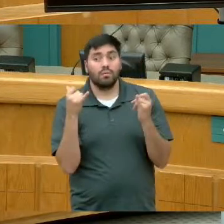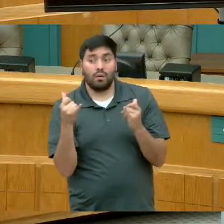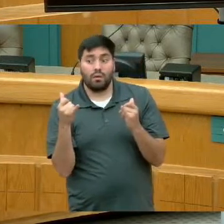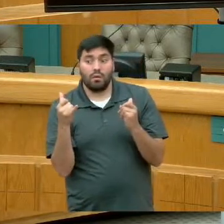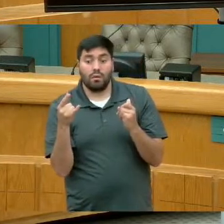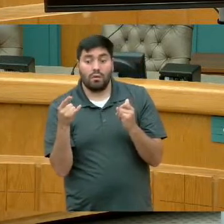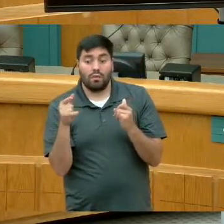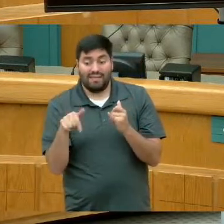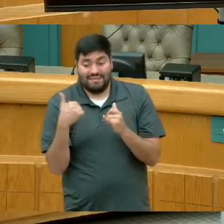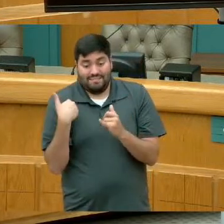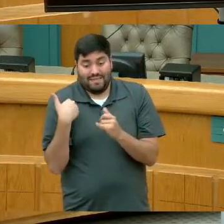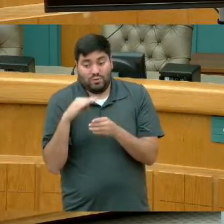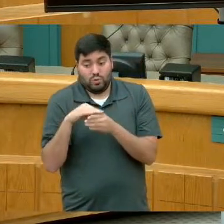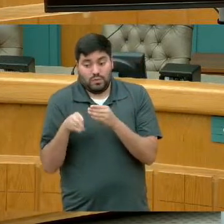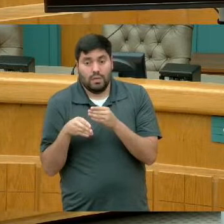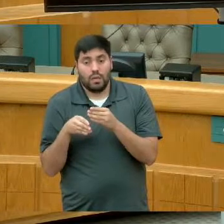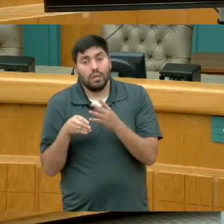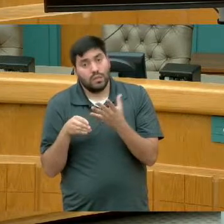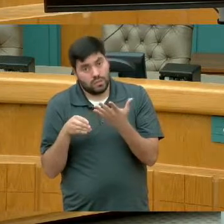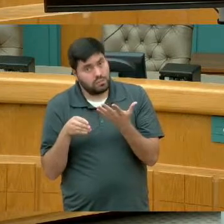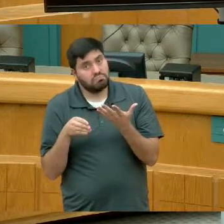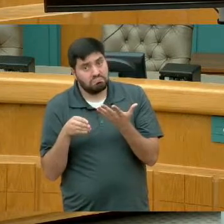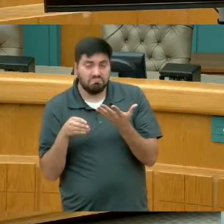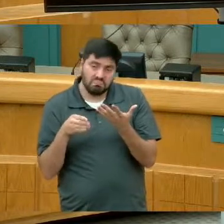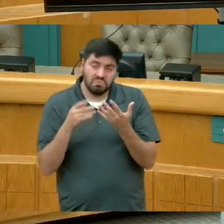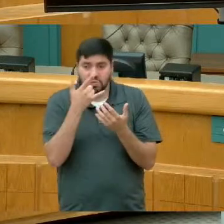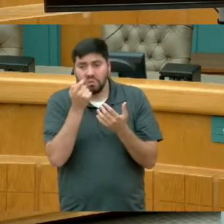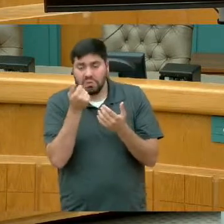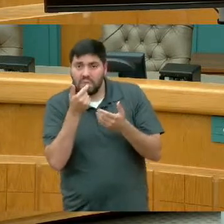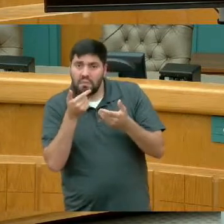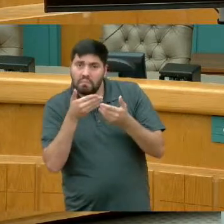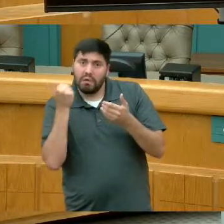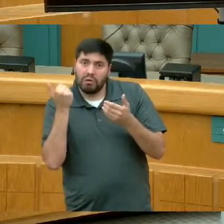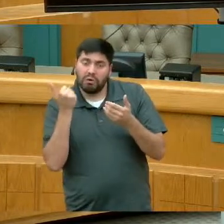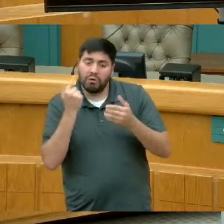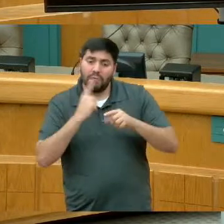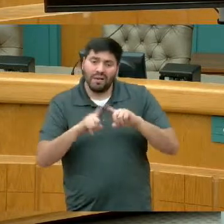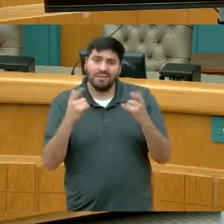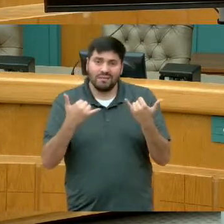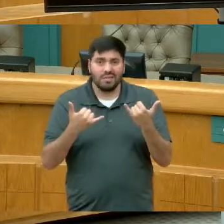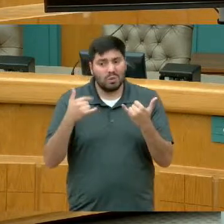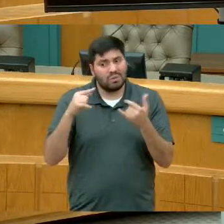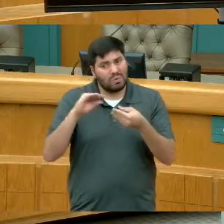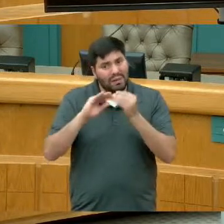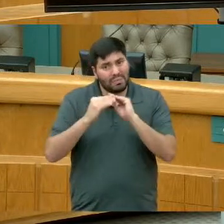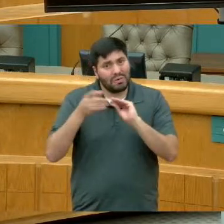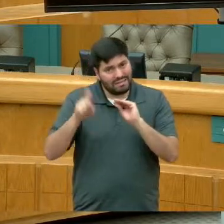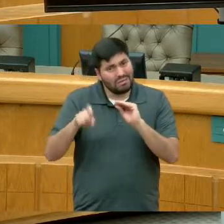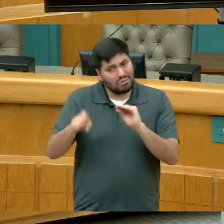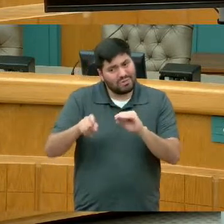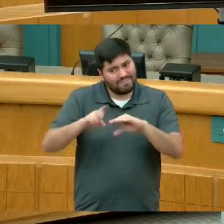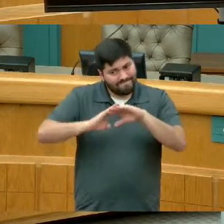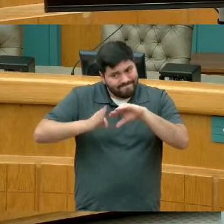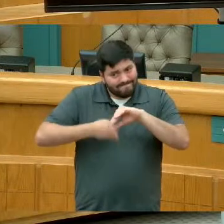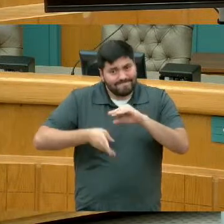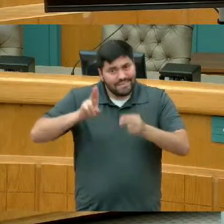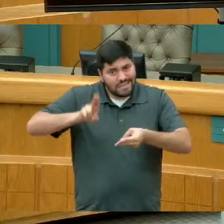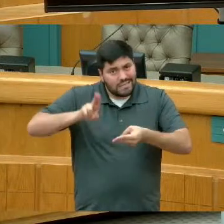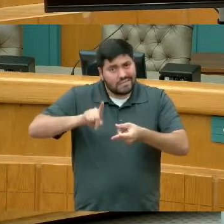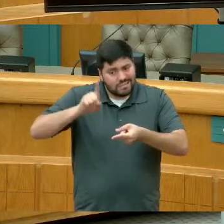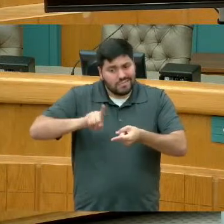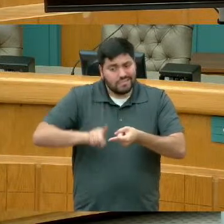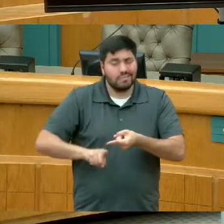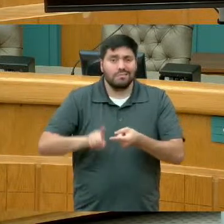than they did the prior week when we were in the 300s, but we still need to get them lower than that so we